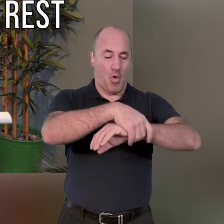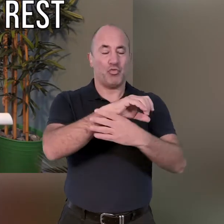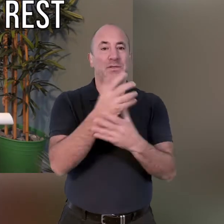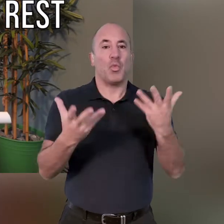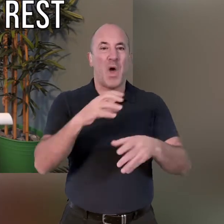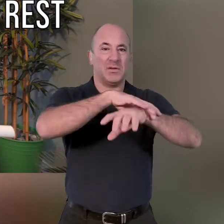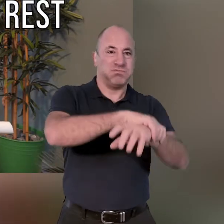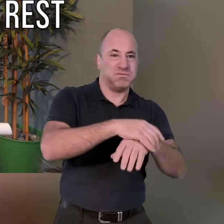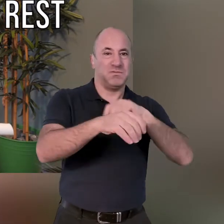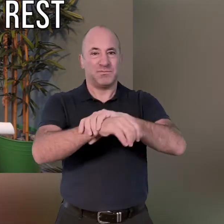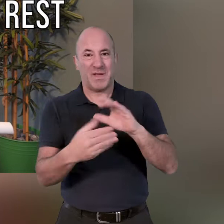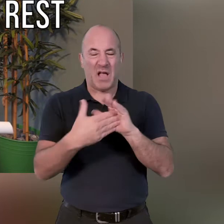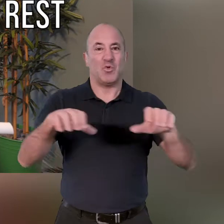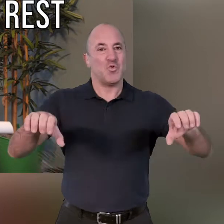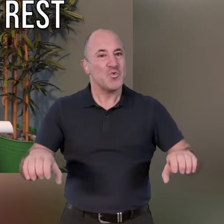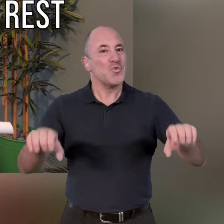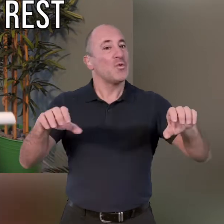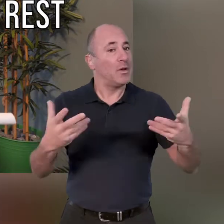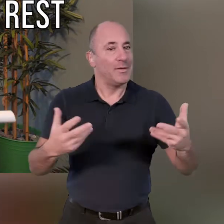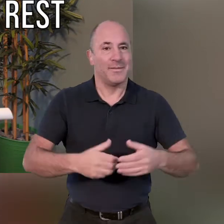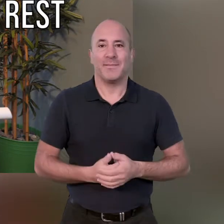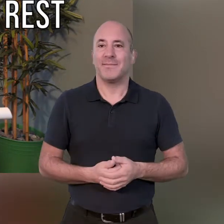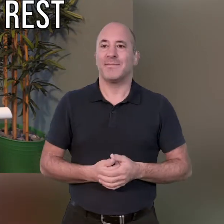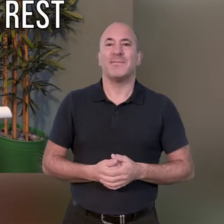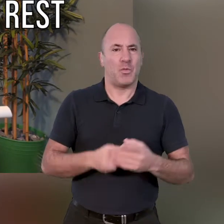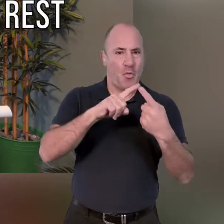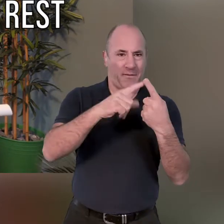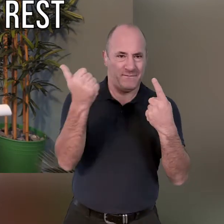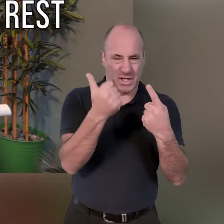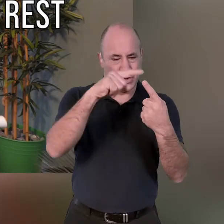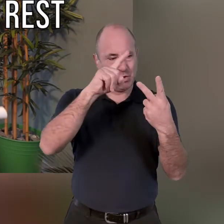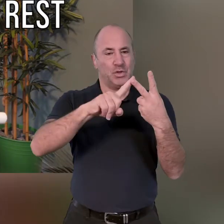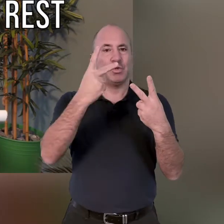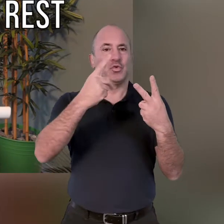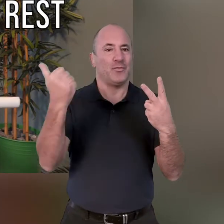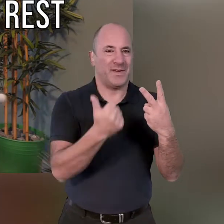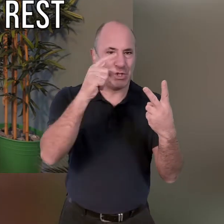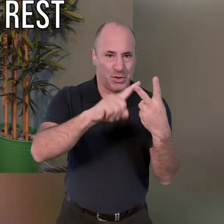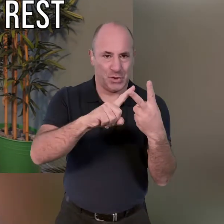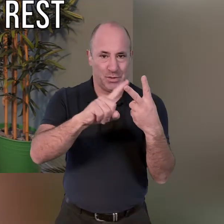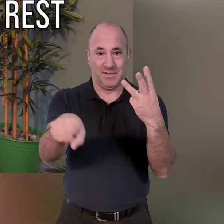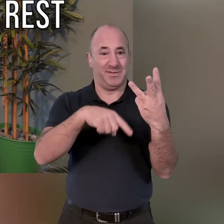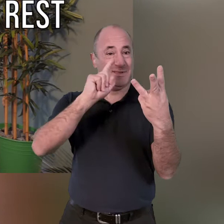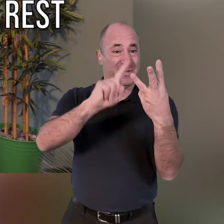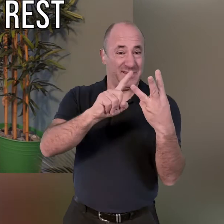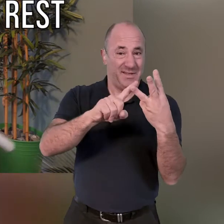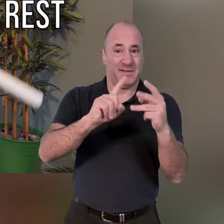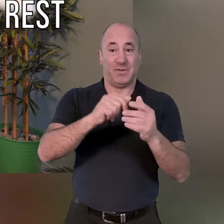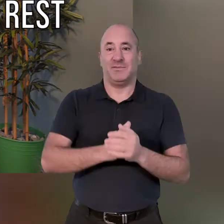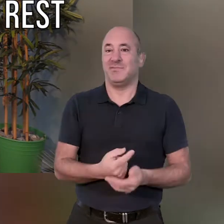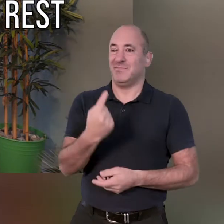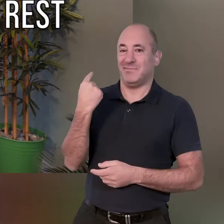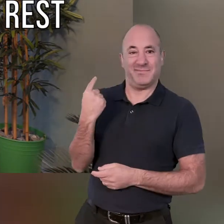that just adds that little bit extra intensity. Okay, right, so that's exercise 1 and 2 done. Exercise 3, we're going to have it to our side here.